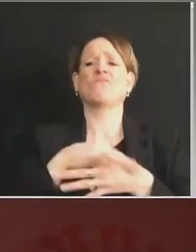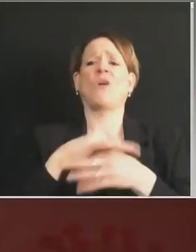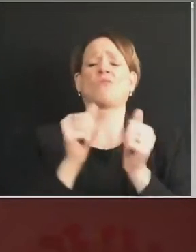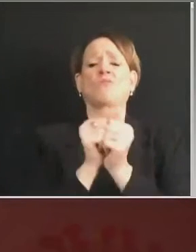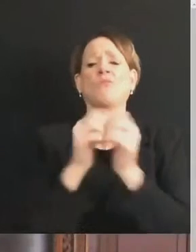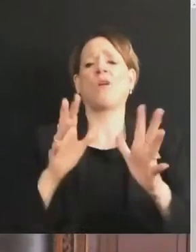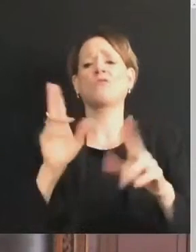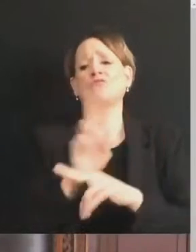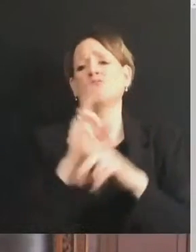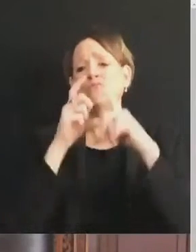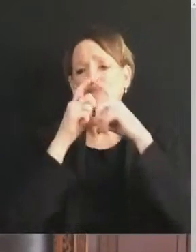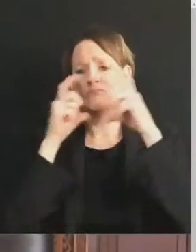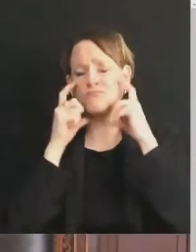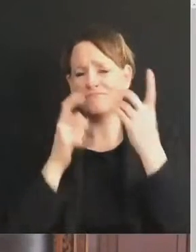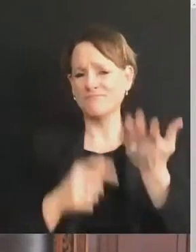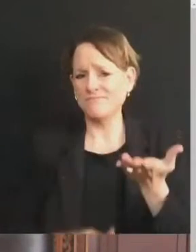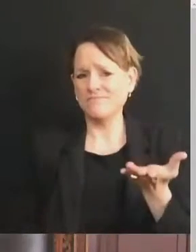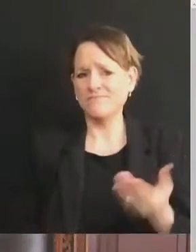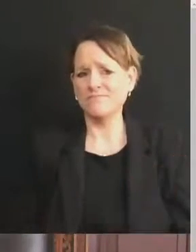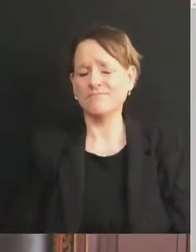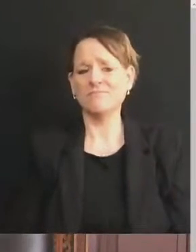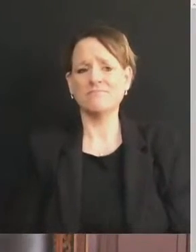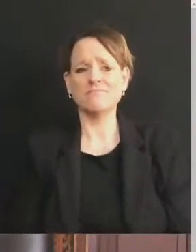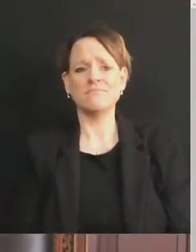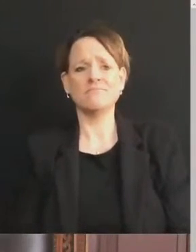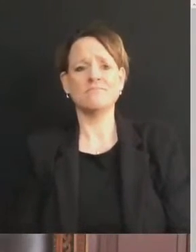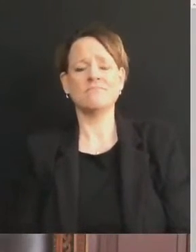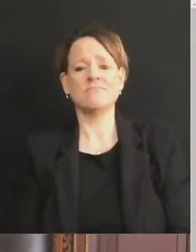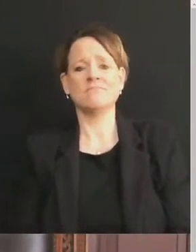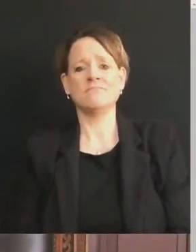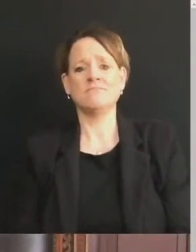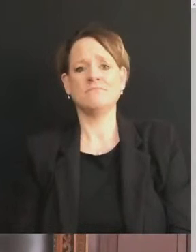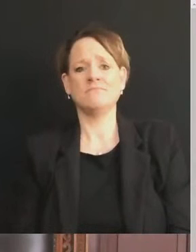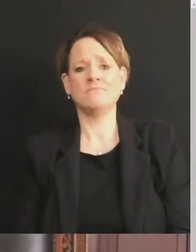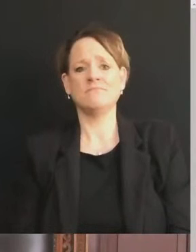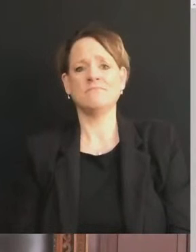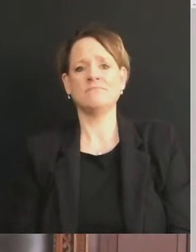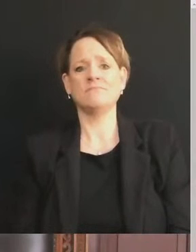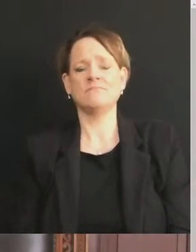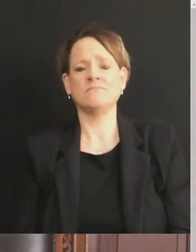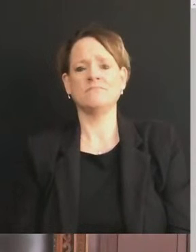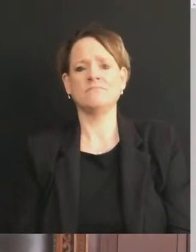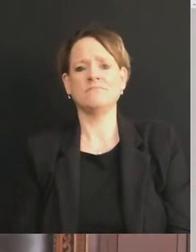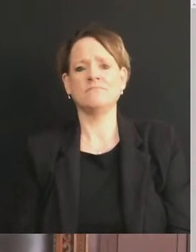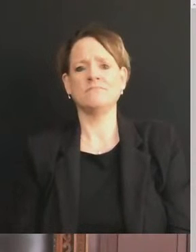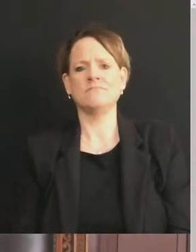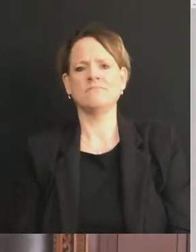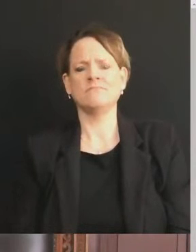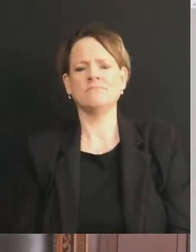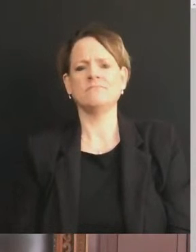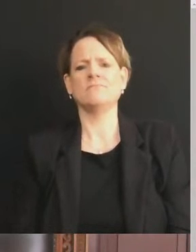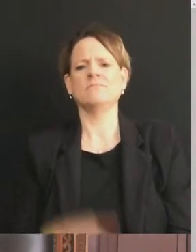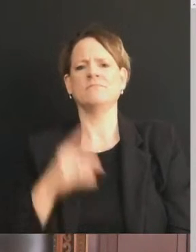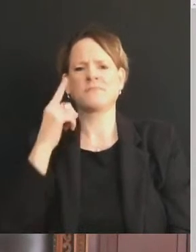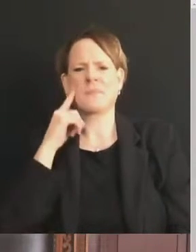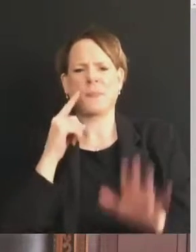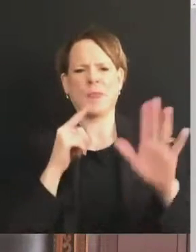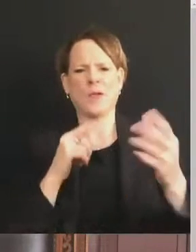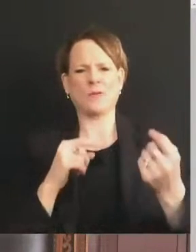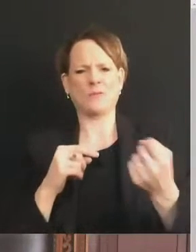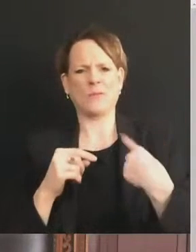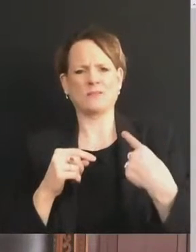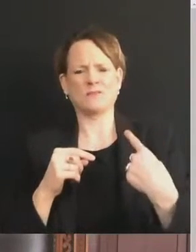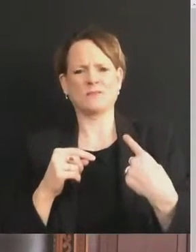I believe the answer to that question is no. I'm not concerned about that. Certainly, anytime